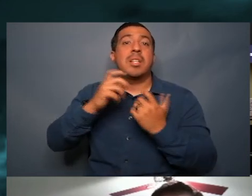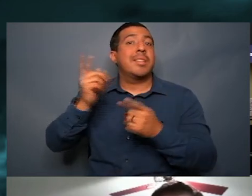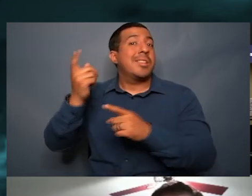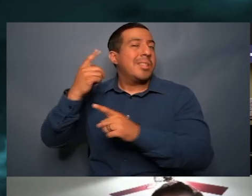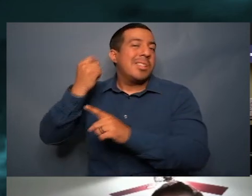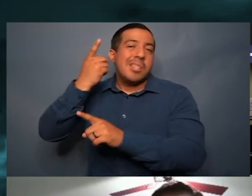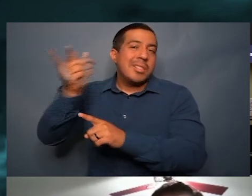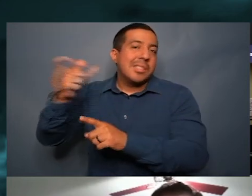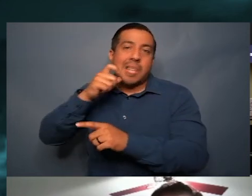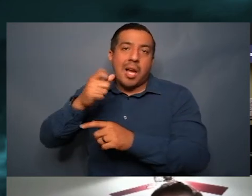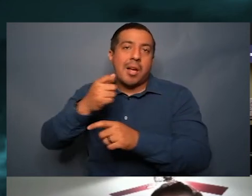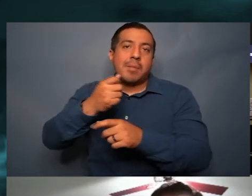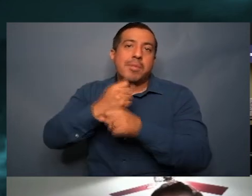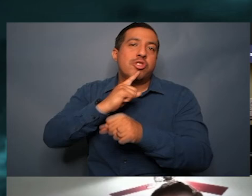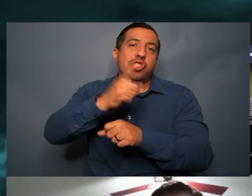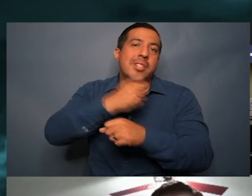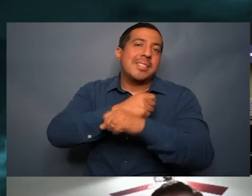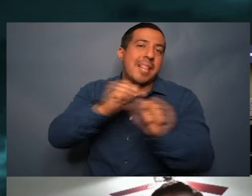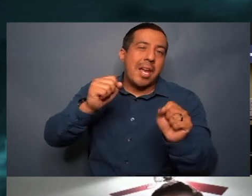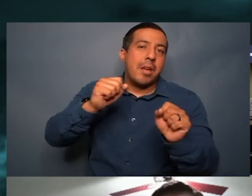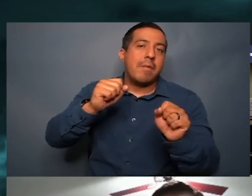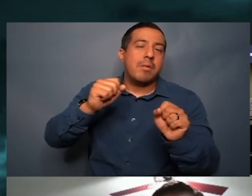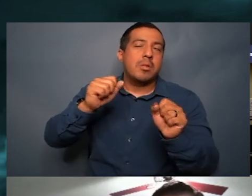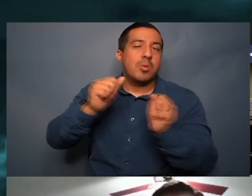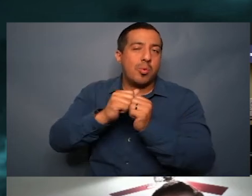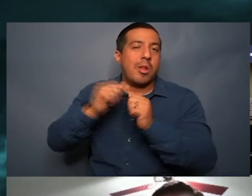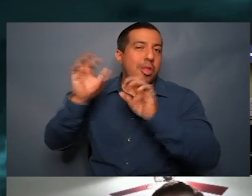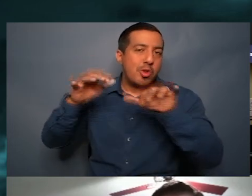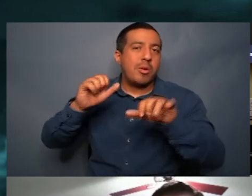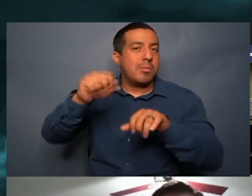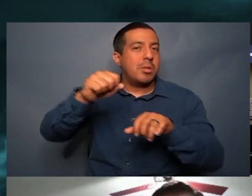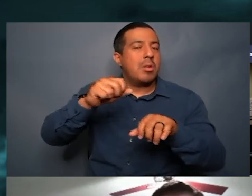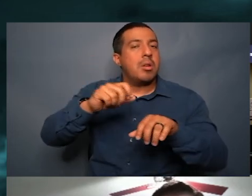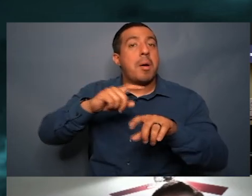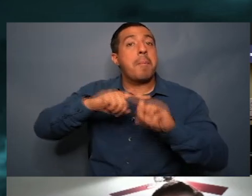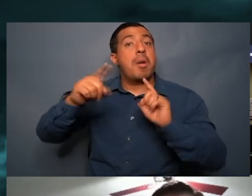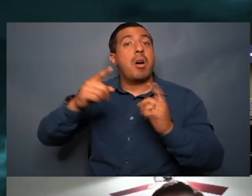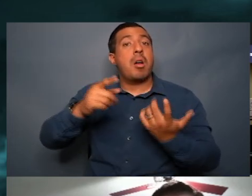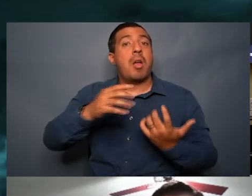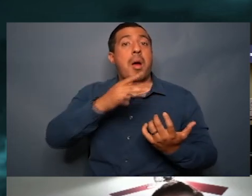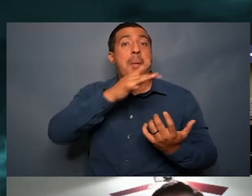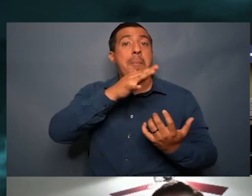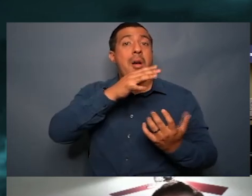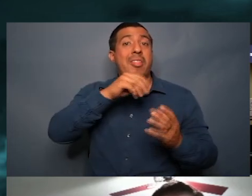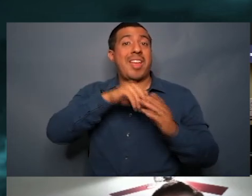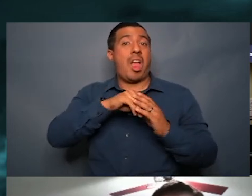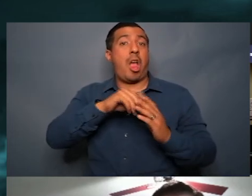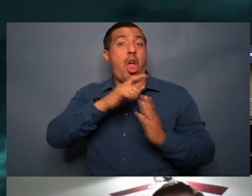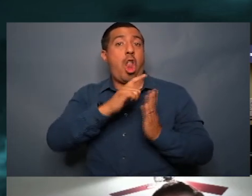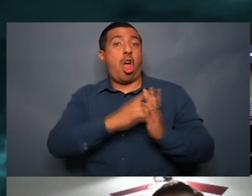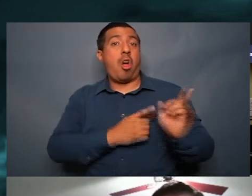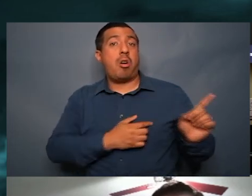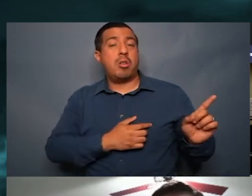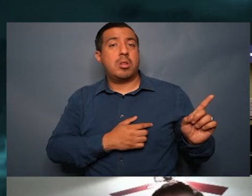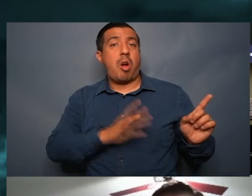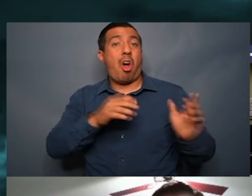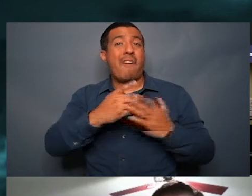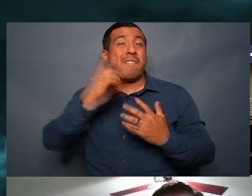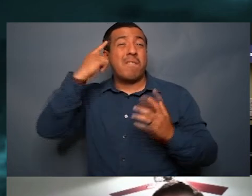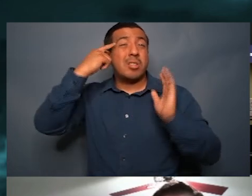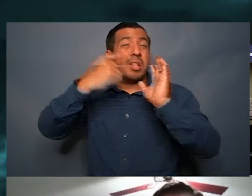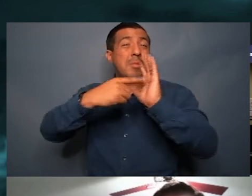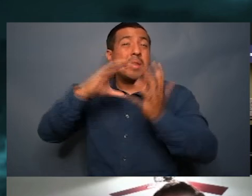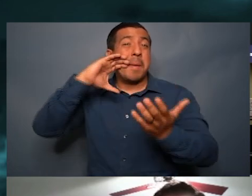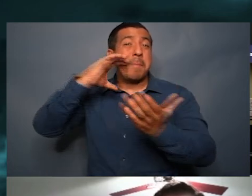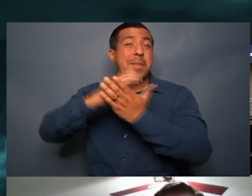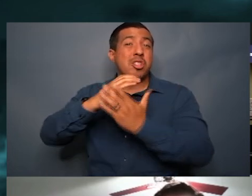safe and alive in a storm, but my mother-in-law in particular, all of those pictures, all those